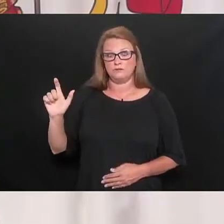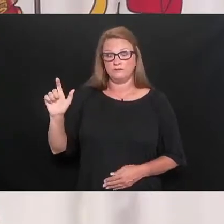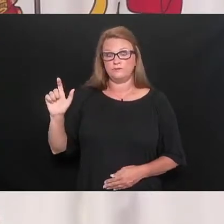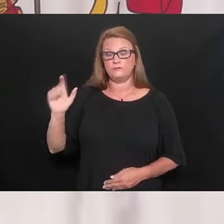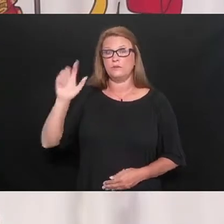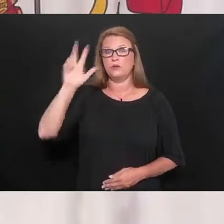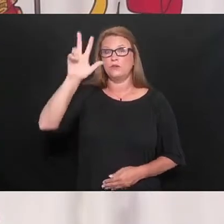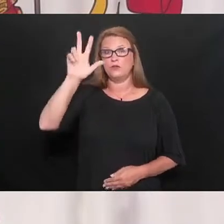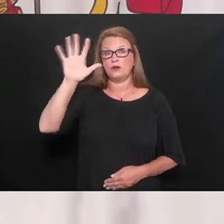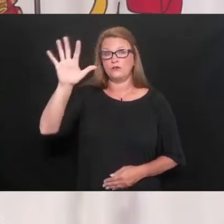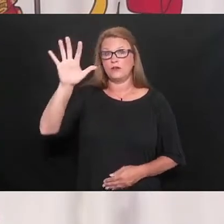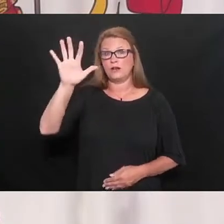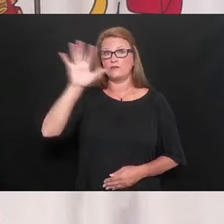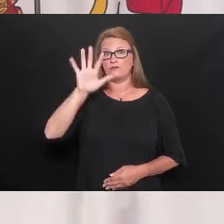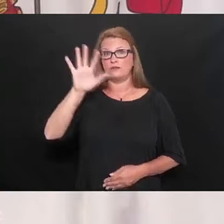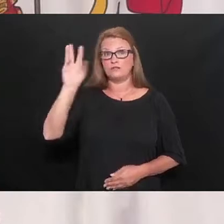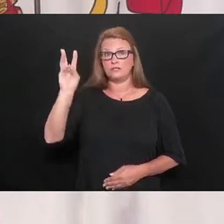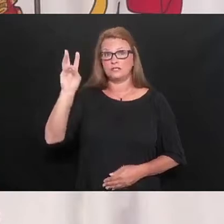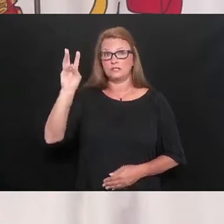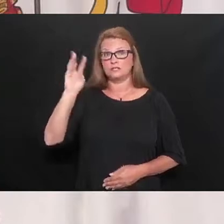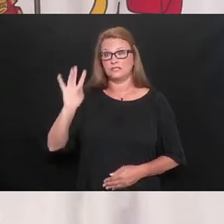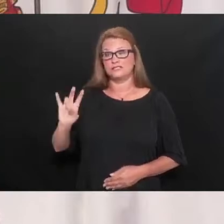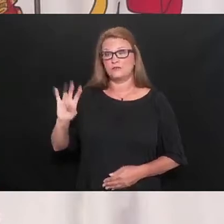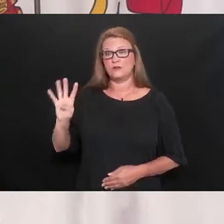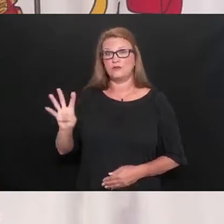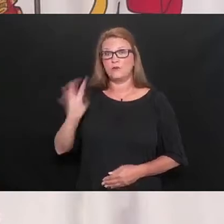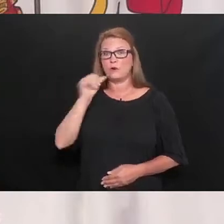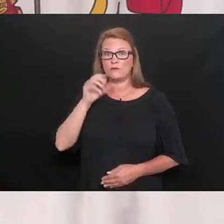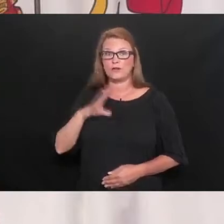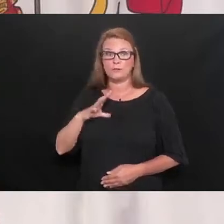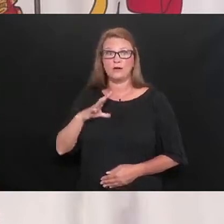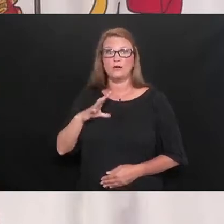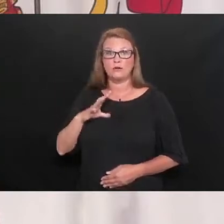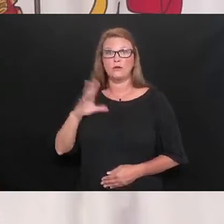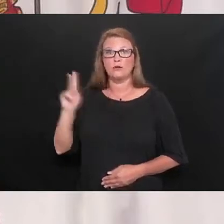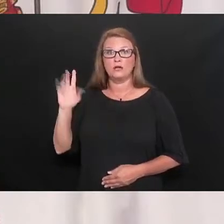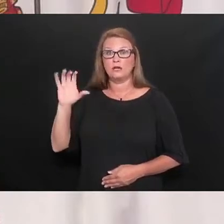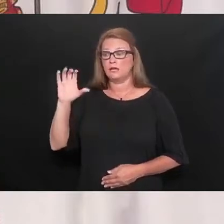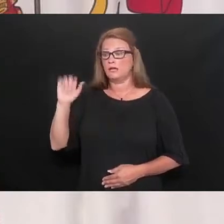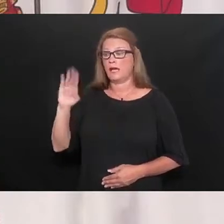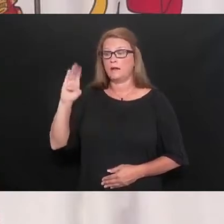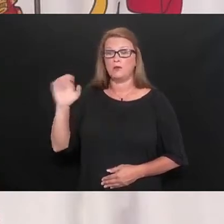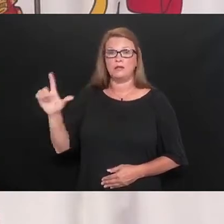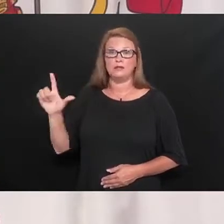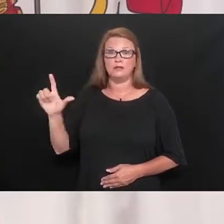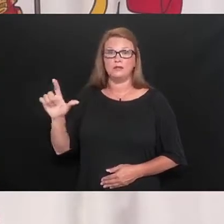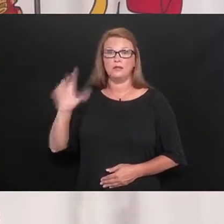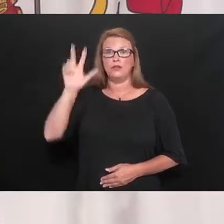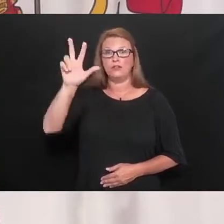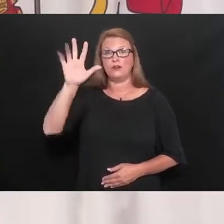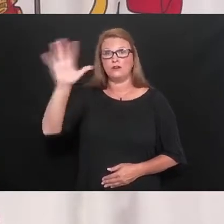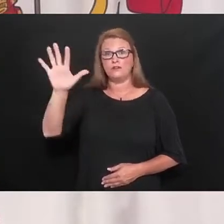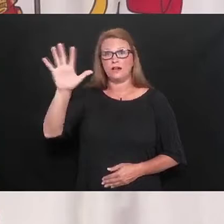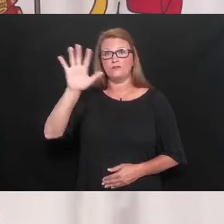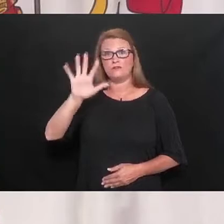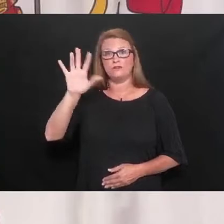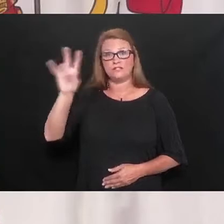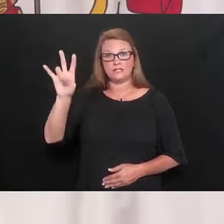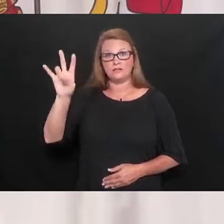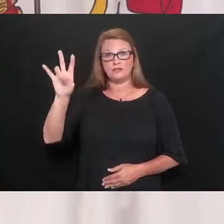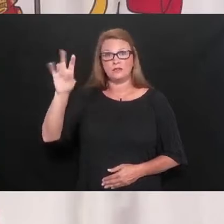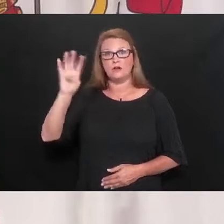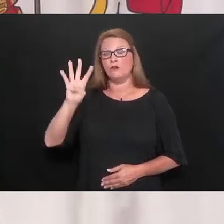The 3,556th death, a 74-year-old female from Cabell County. The 3,557th death,